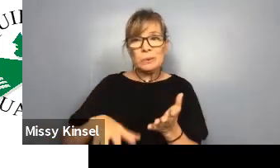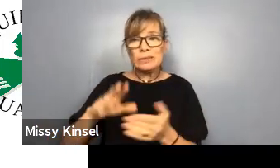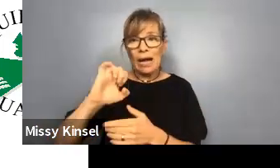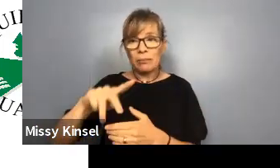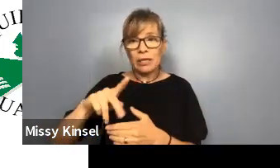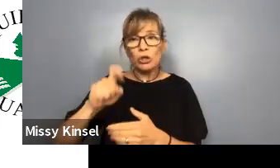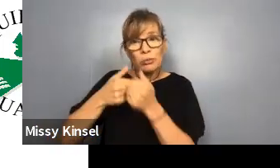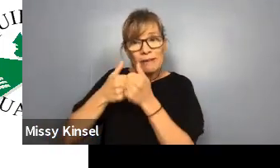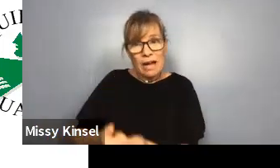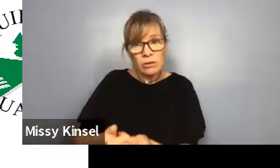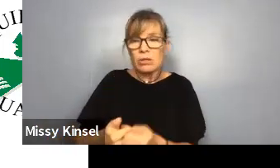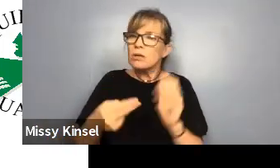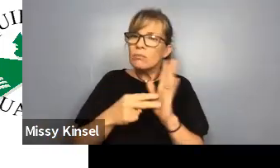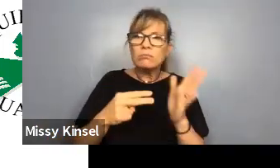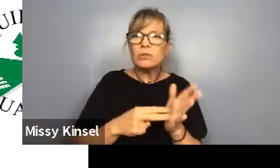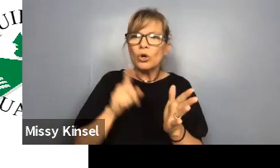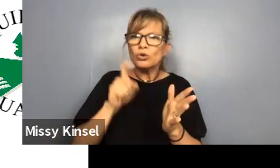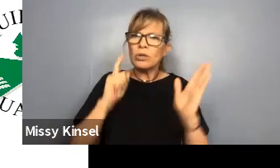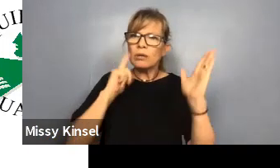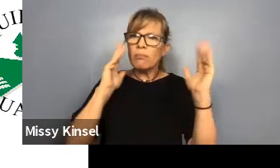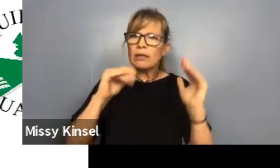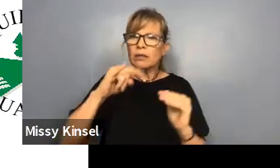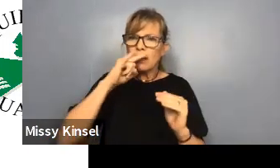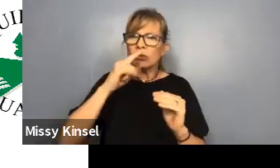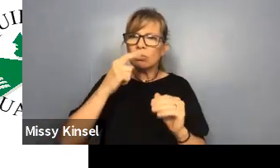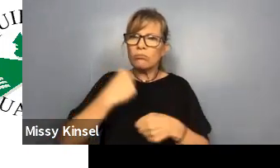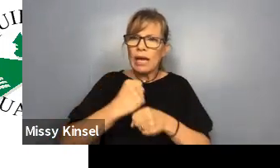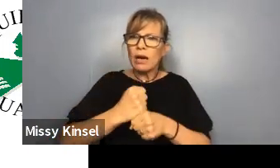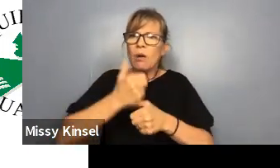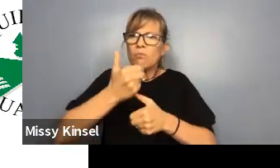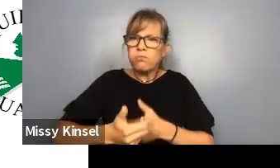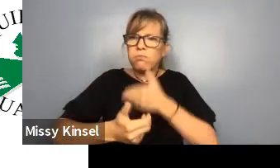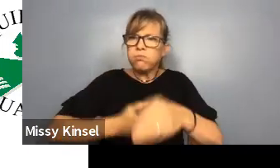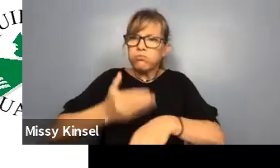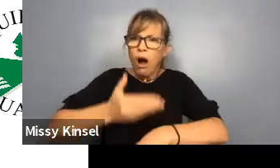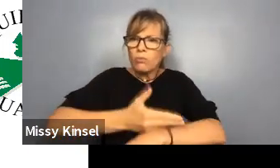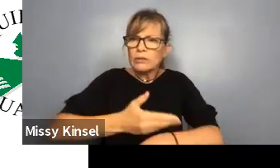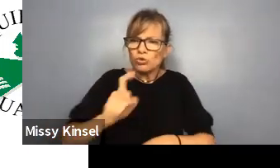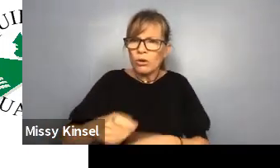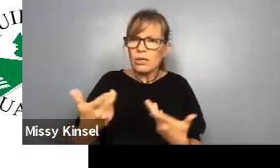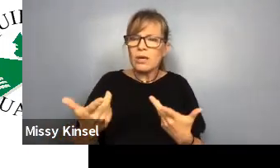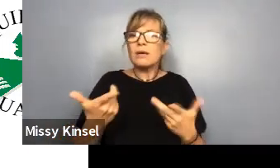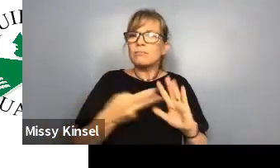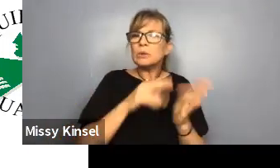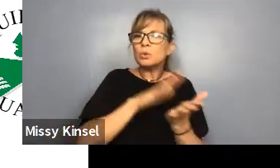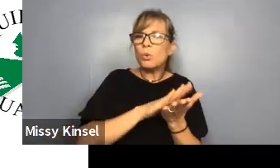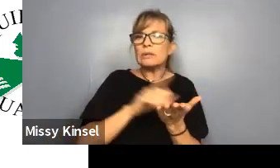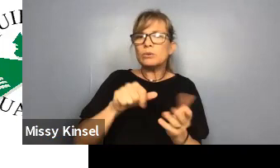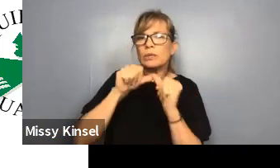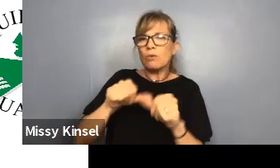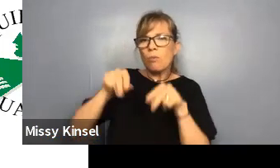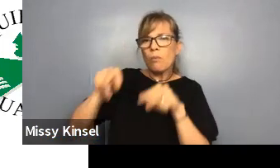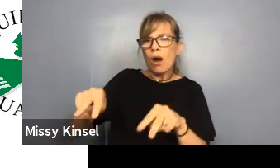be followed, and that means that you should expect your child to make progress, which means that the school should continue to